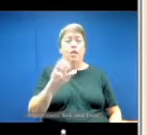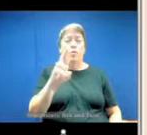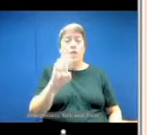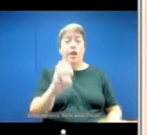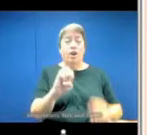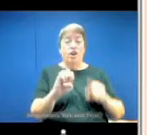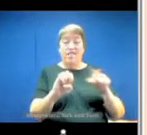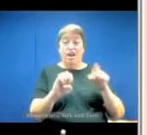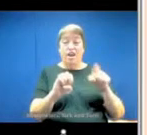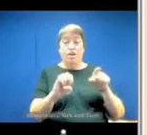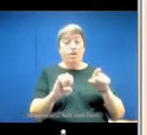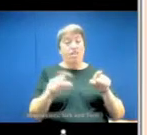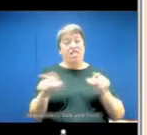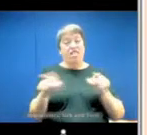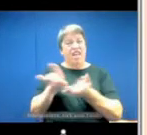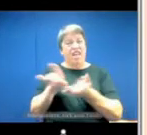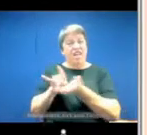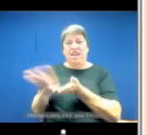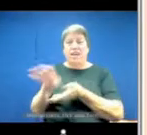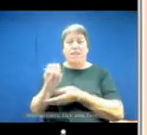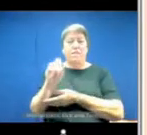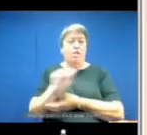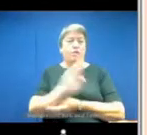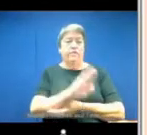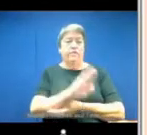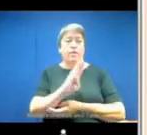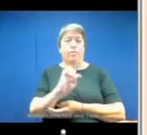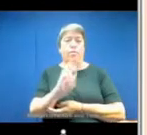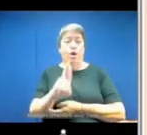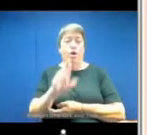his behavior in that deposition.